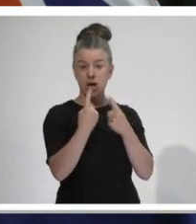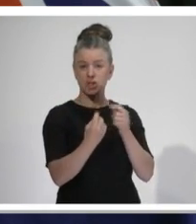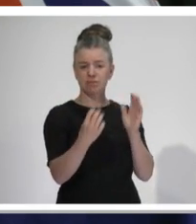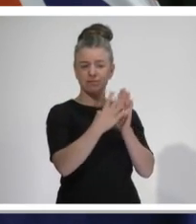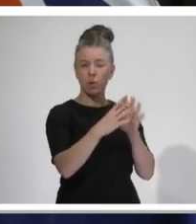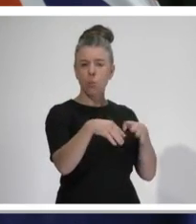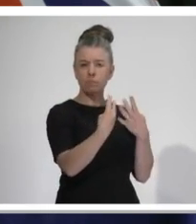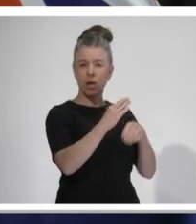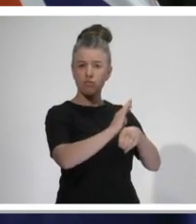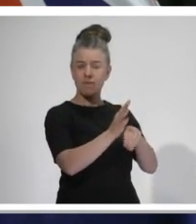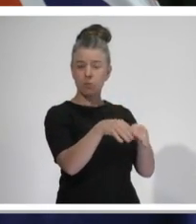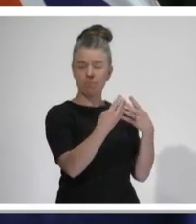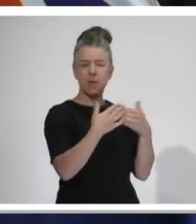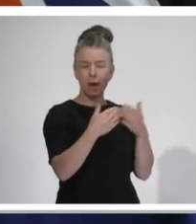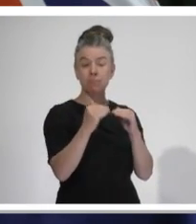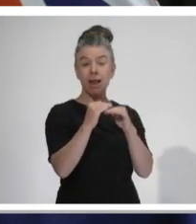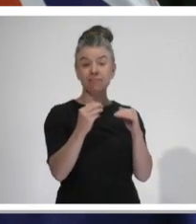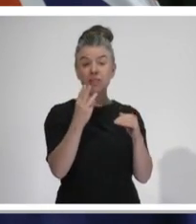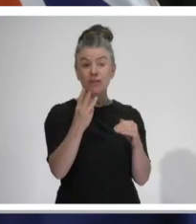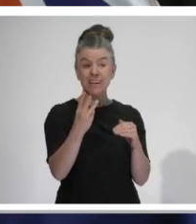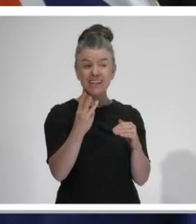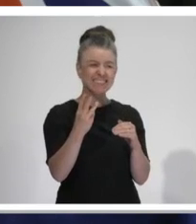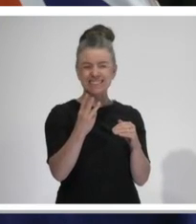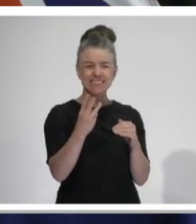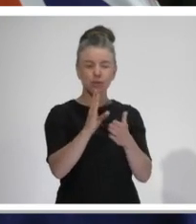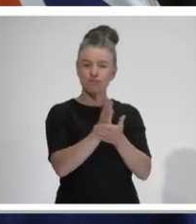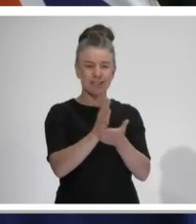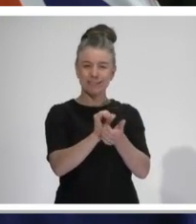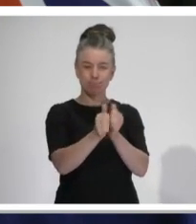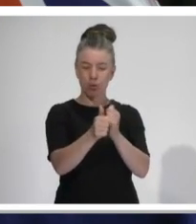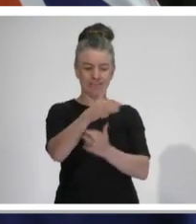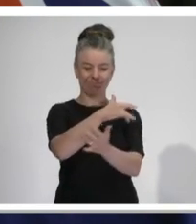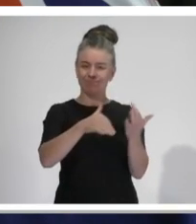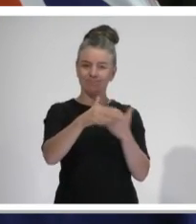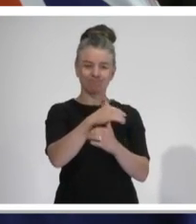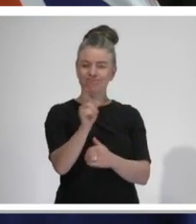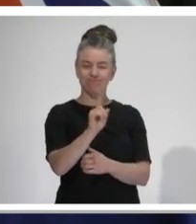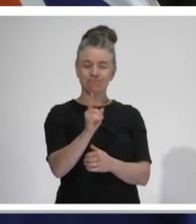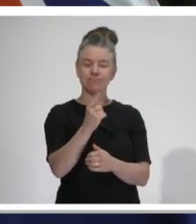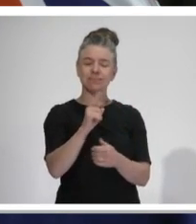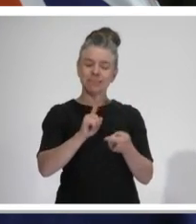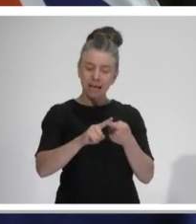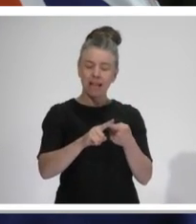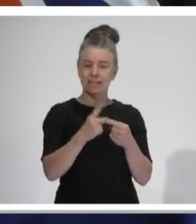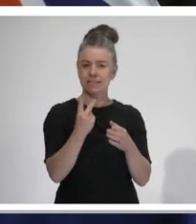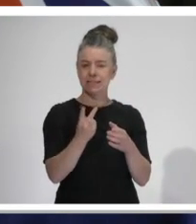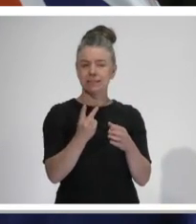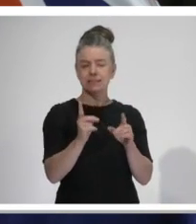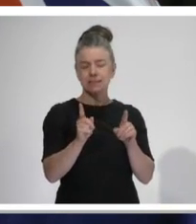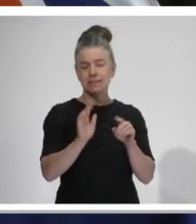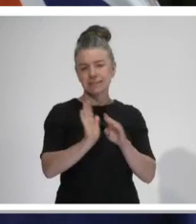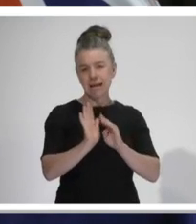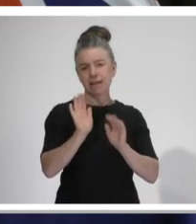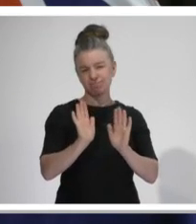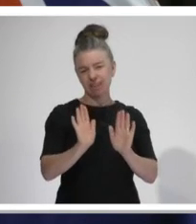time. At level 3, there really isn't the scope for that. At level 3, we want people to stay in their bubbles still. And so I know a